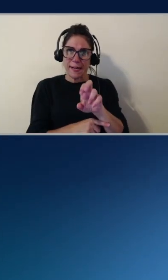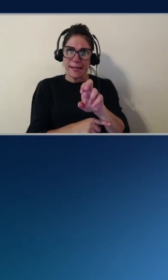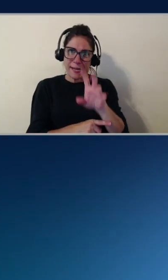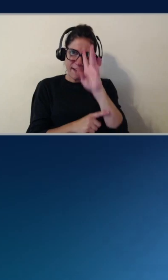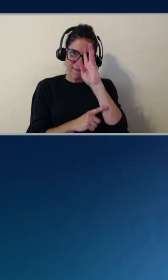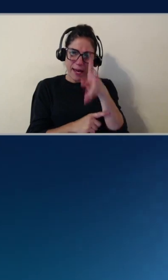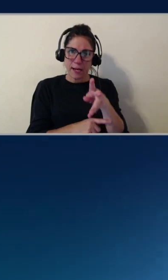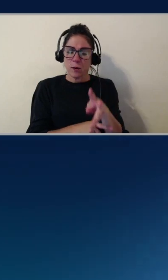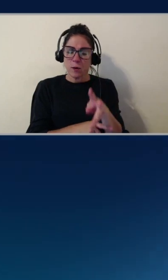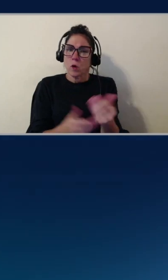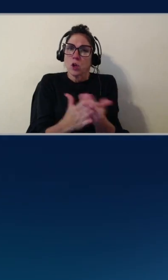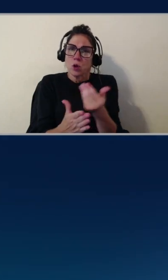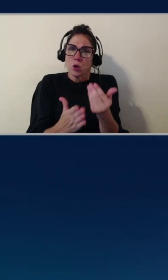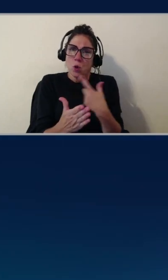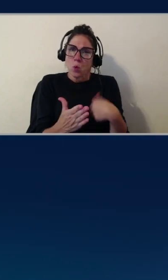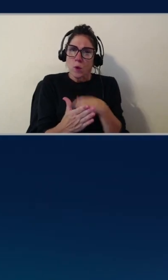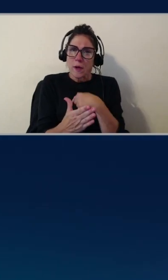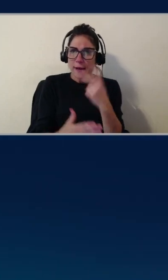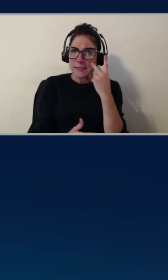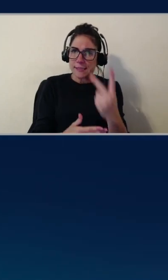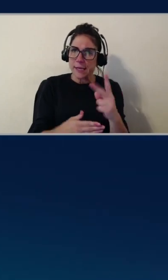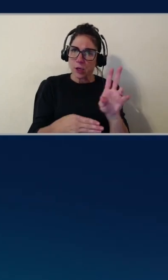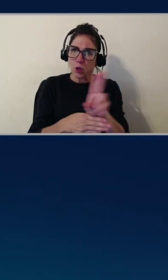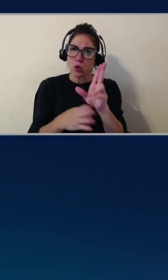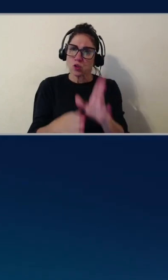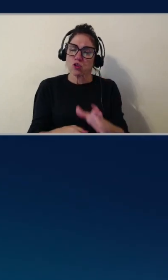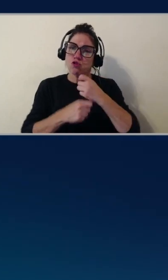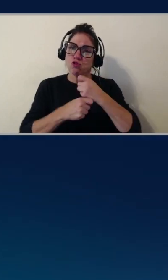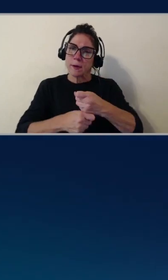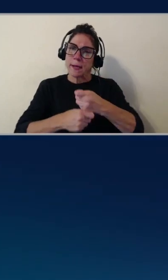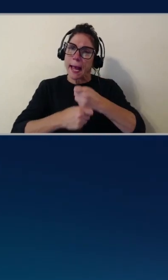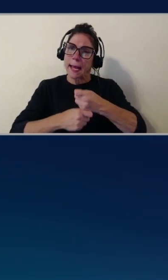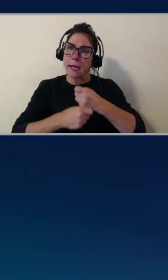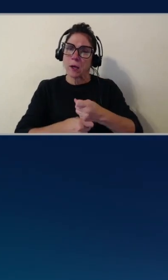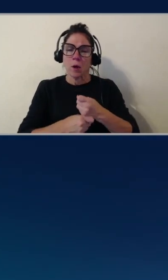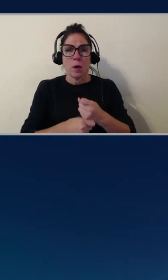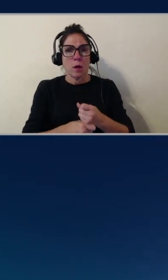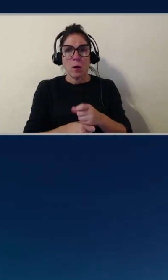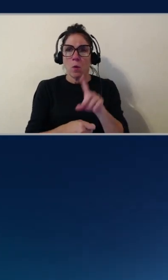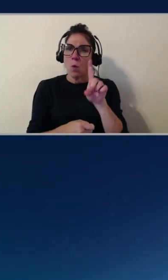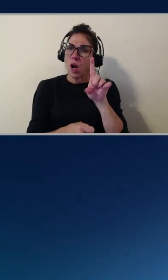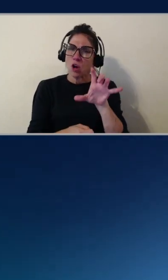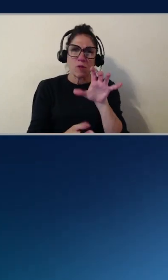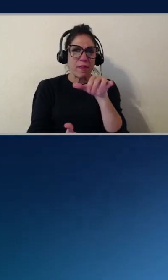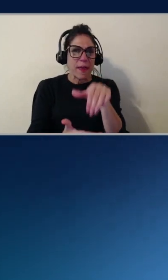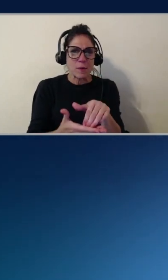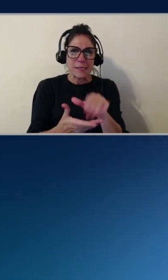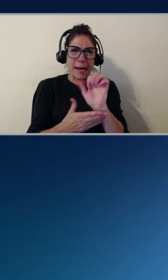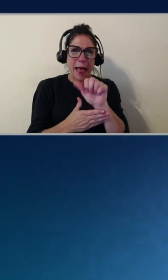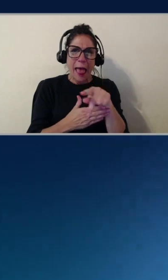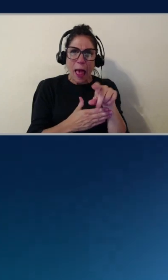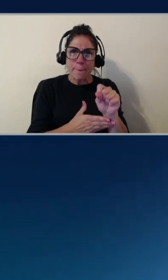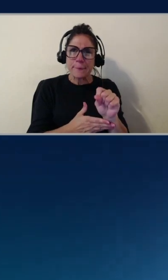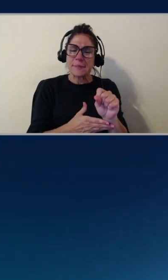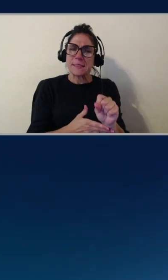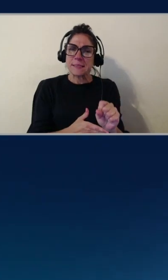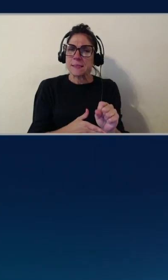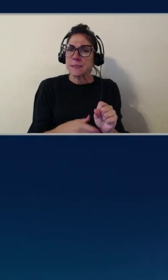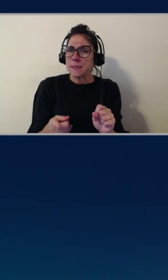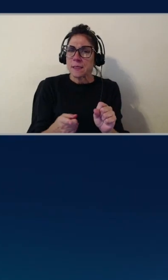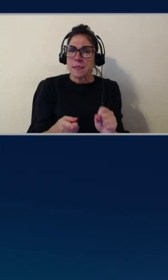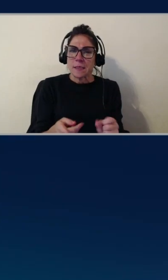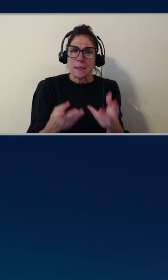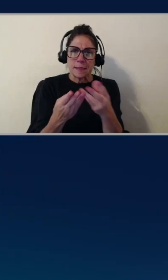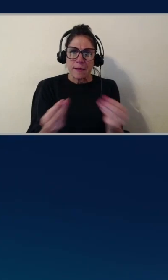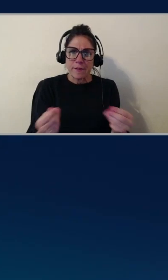new is that we have seen users create over hundreds of thousands of apps on PartyRock, Wow. solving, building apps